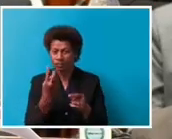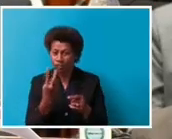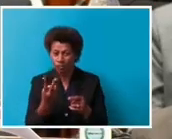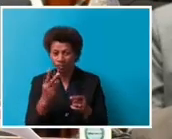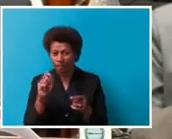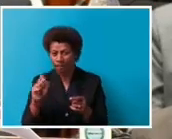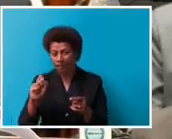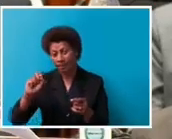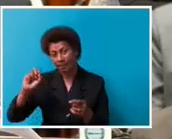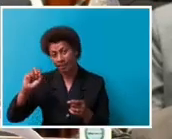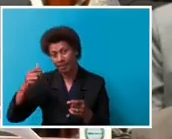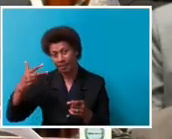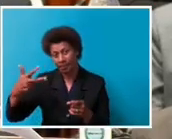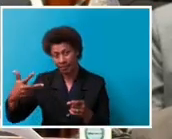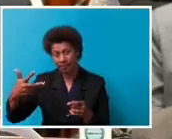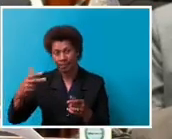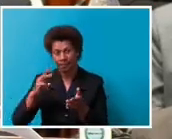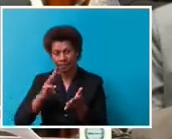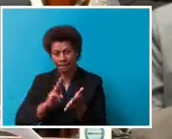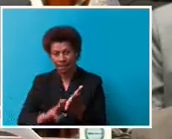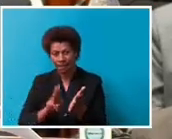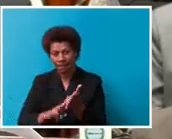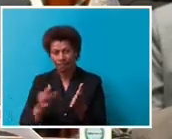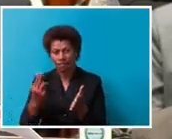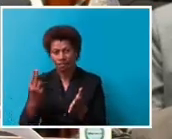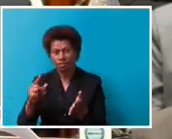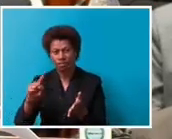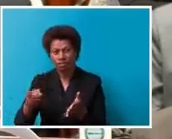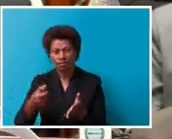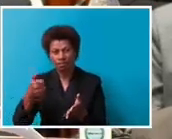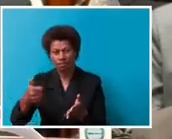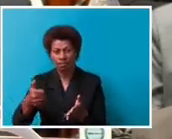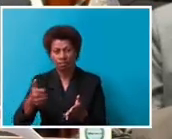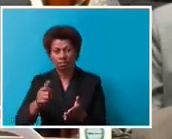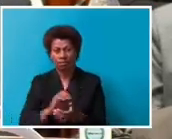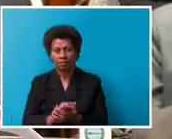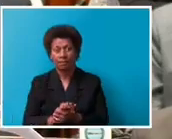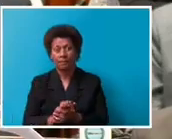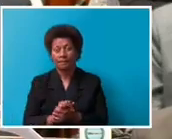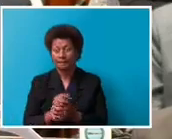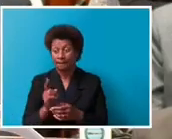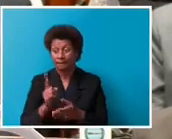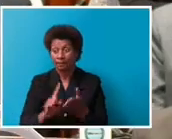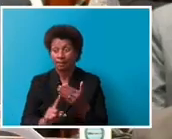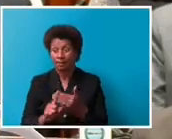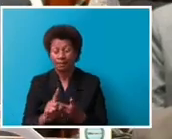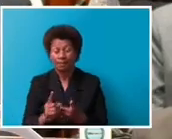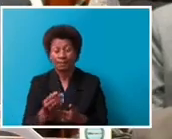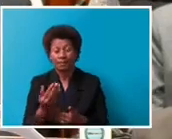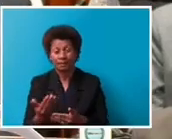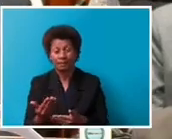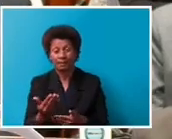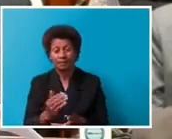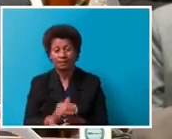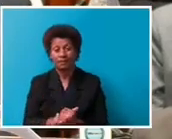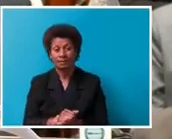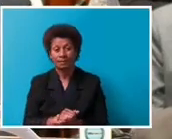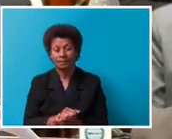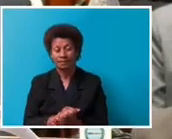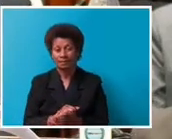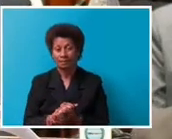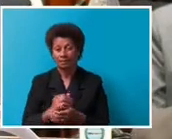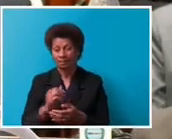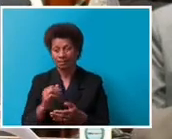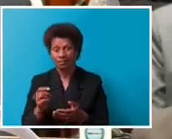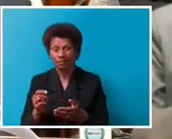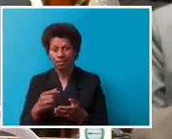2006, Mr. Speaker said. The fiscal situation, Mr. Speaker said, would have deteriorated further if not